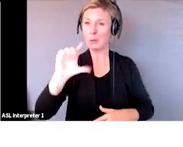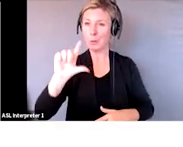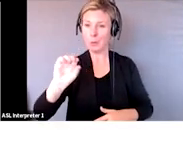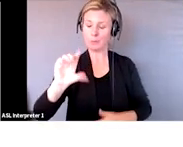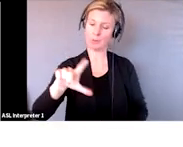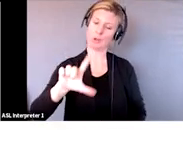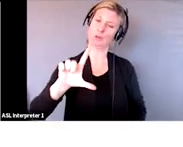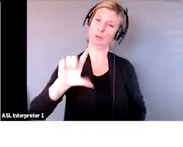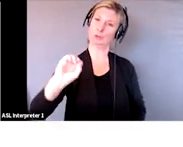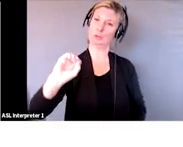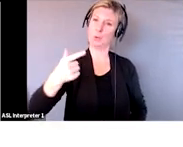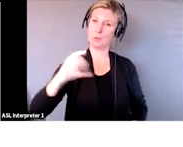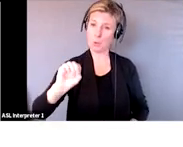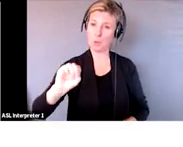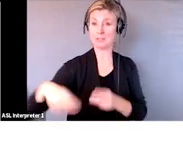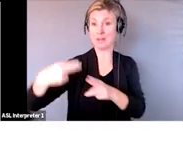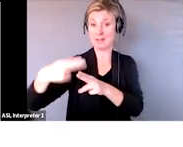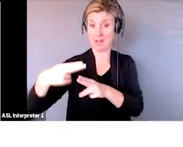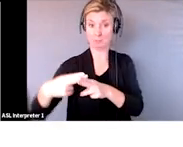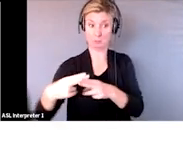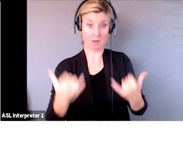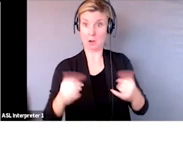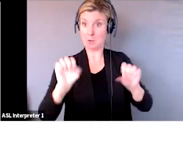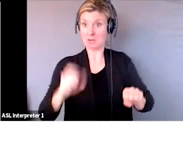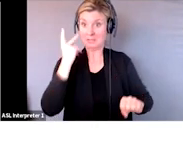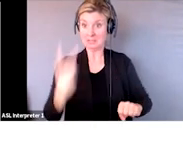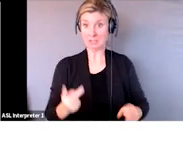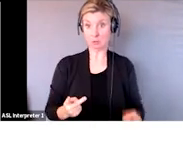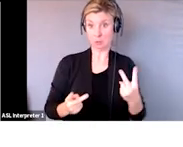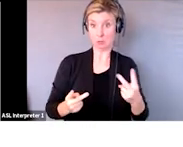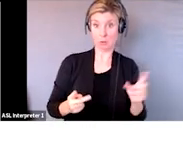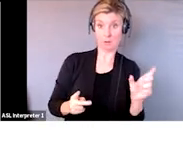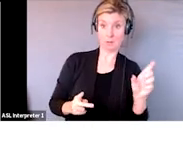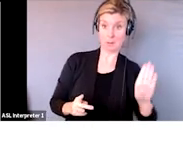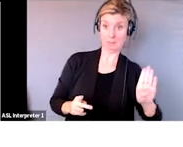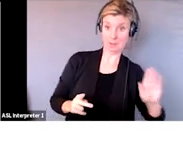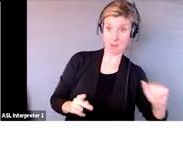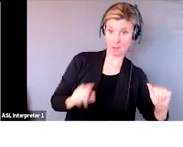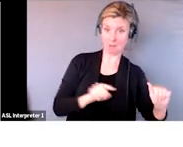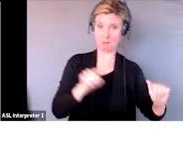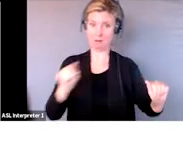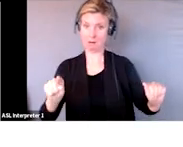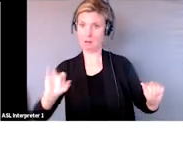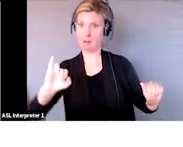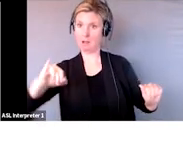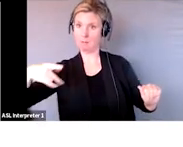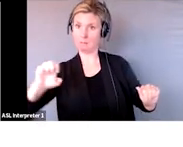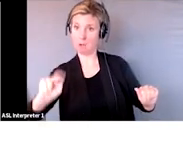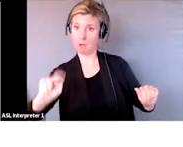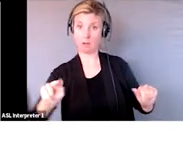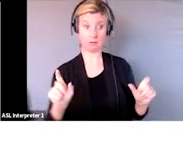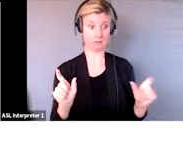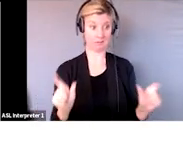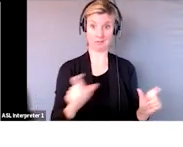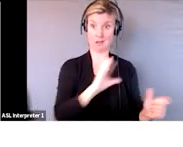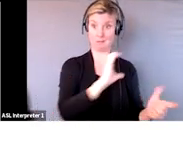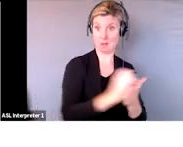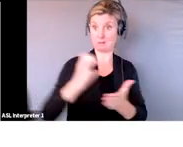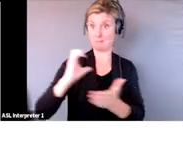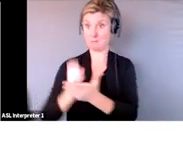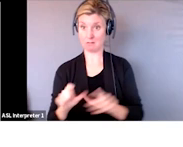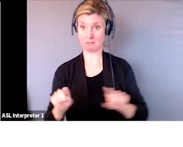bottom of this screen here, Boundless Accelerator or IP Ontario. Those constitute intellectual property as